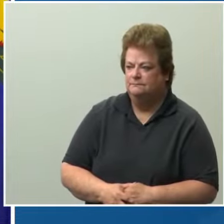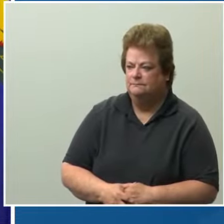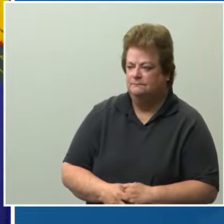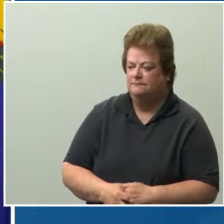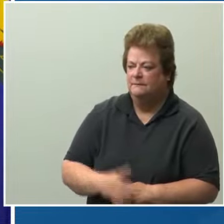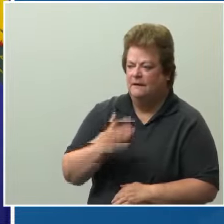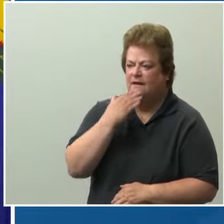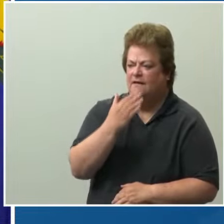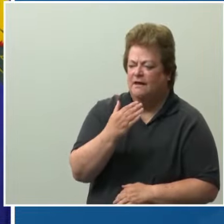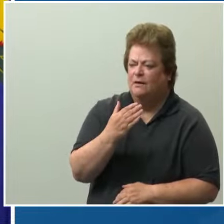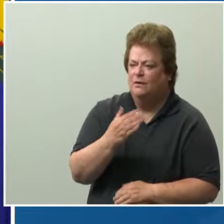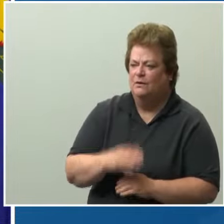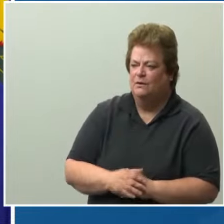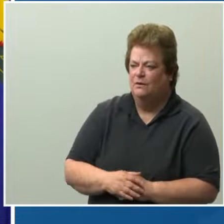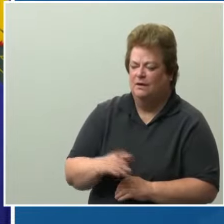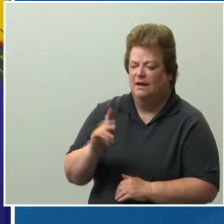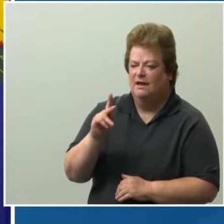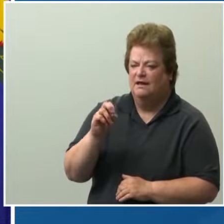Thank you.